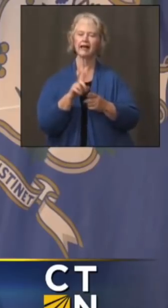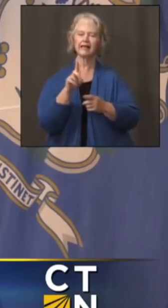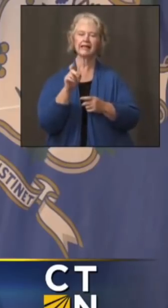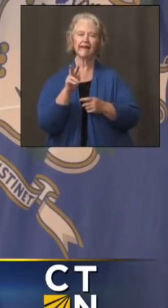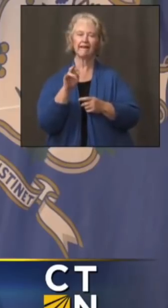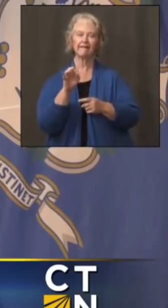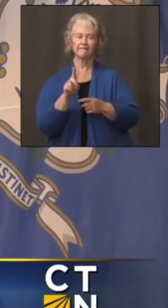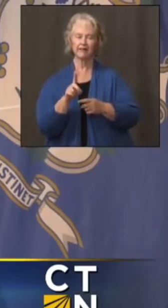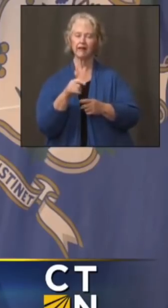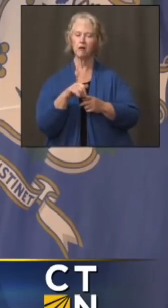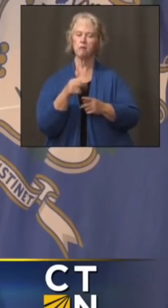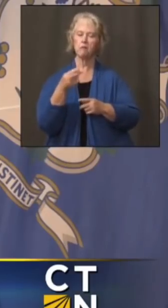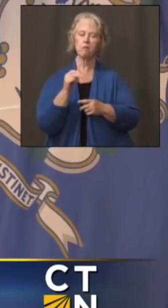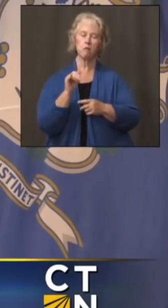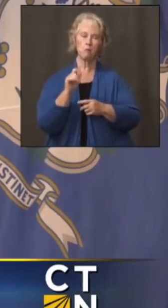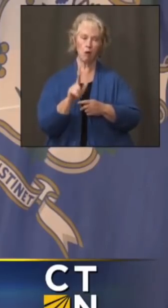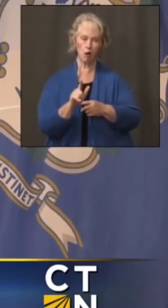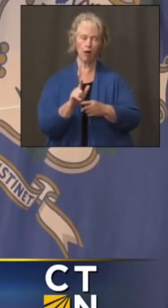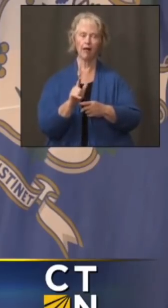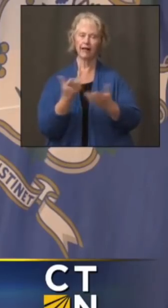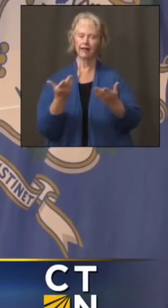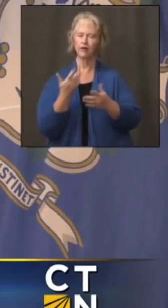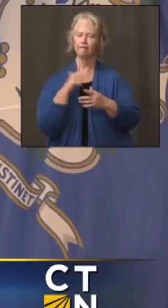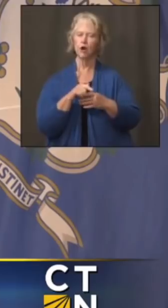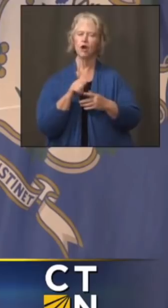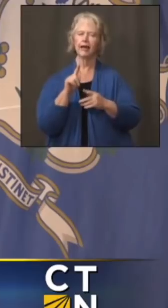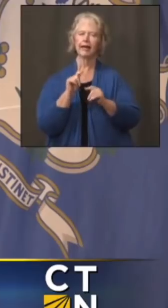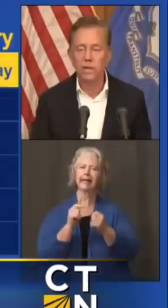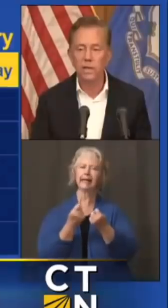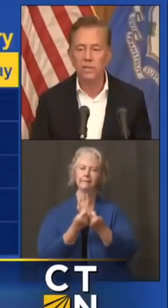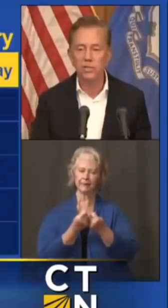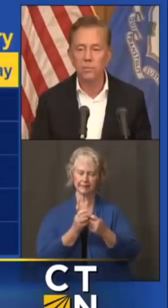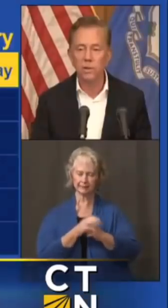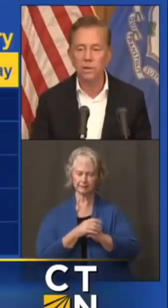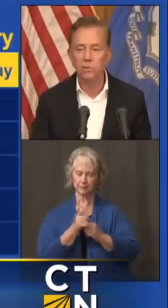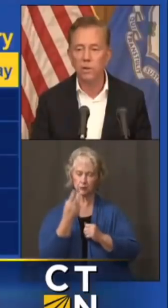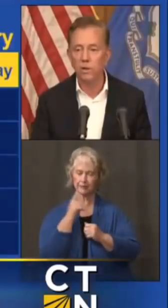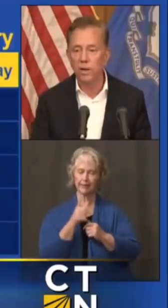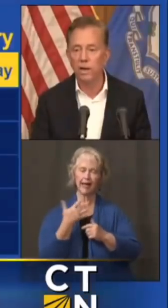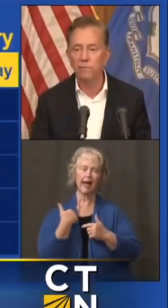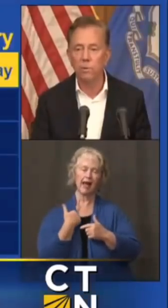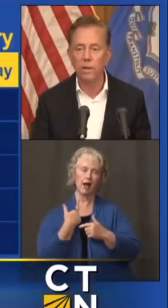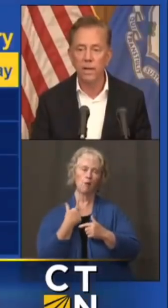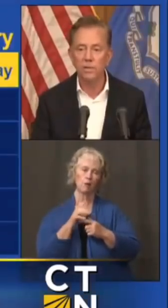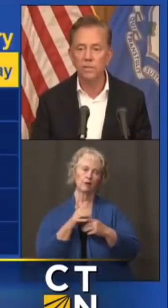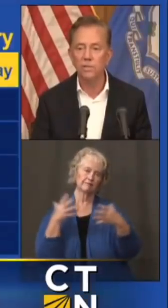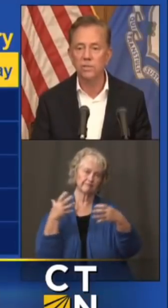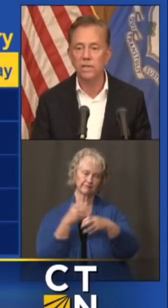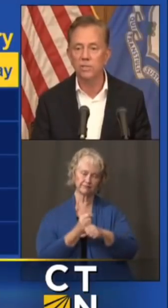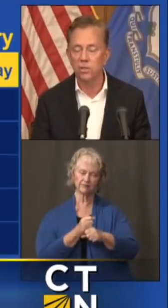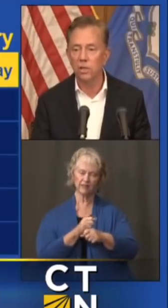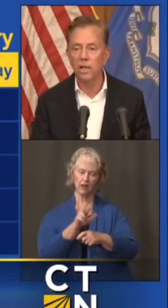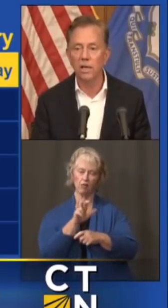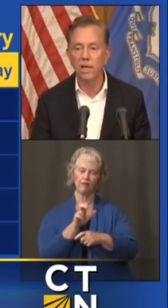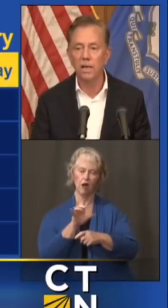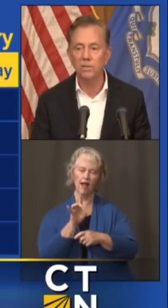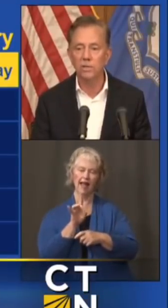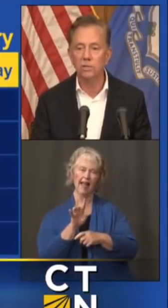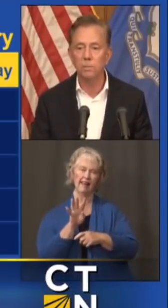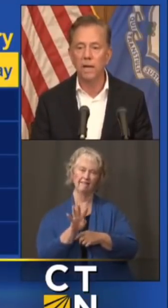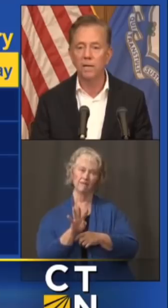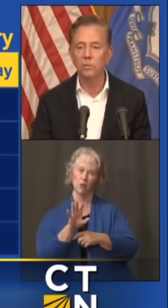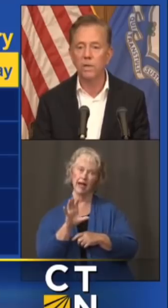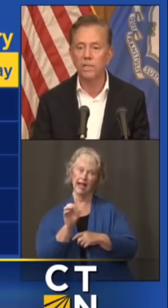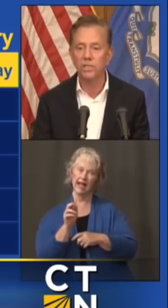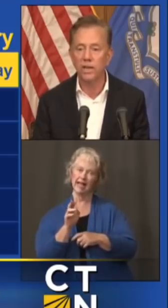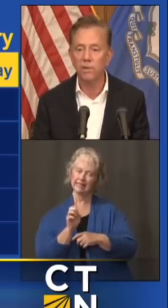Just a quick update. You can see here in our daily summary, 384 cases. That's still a lot of cases,